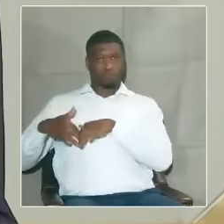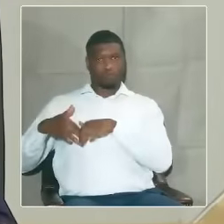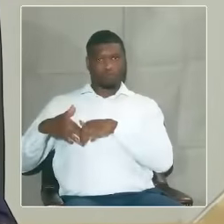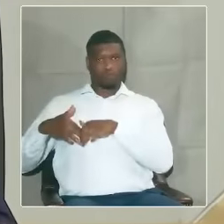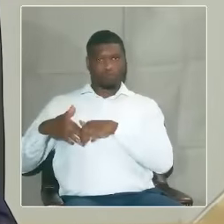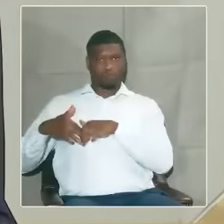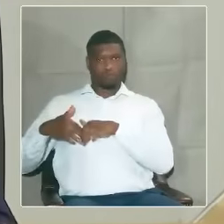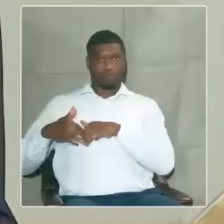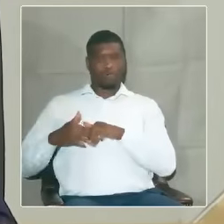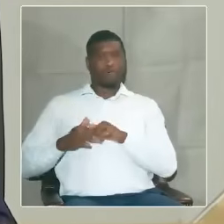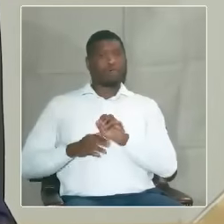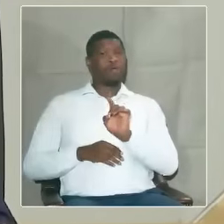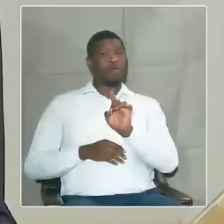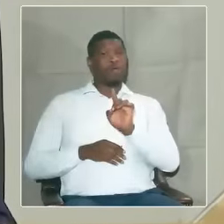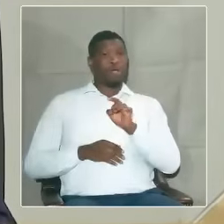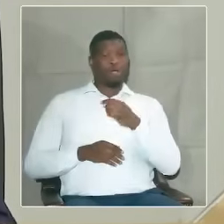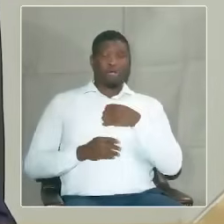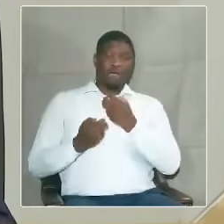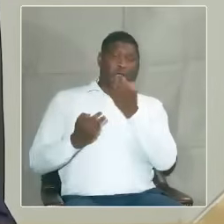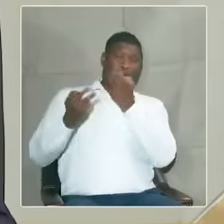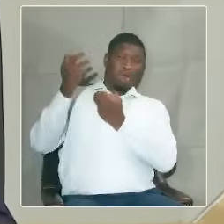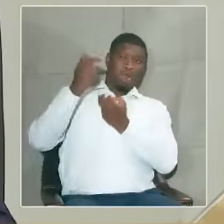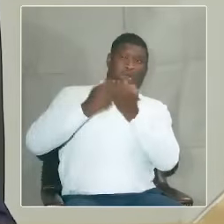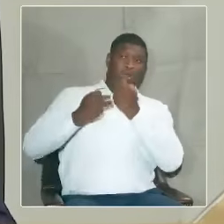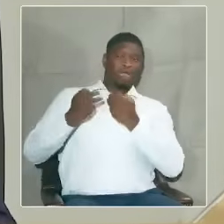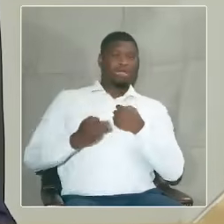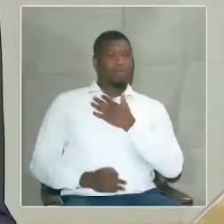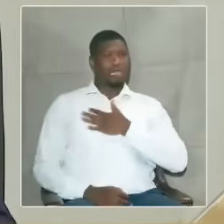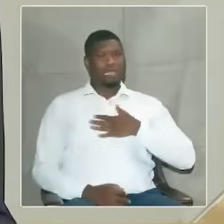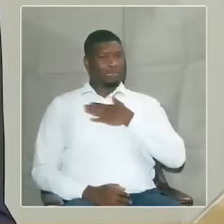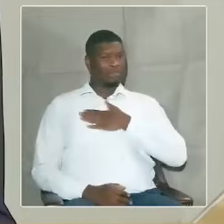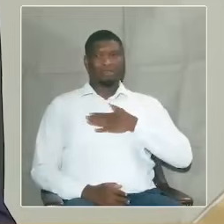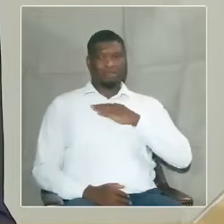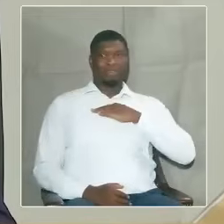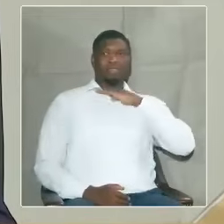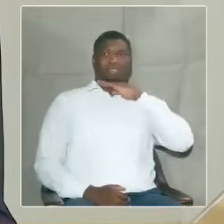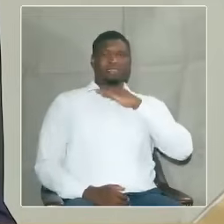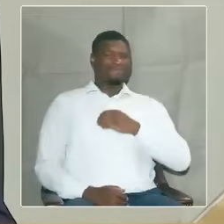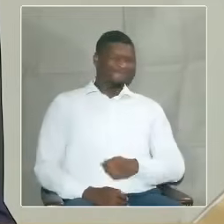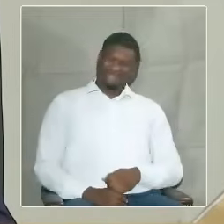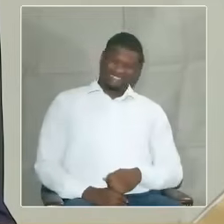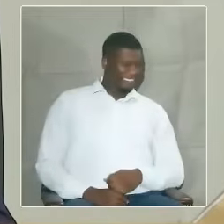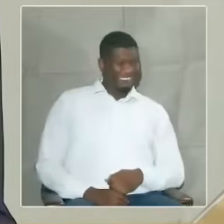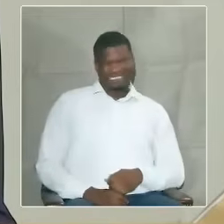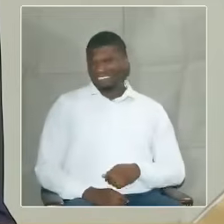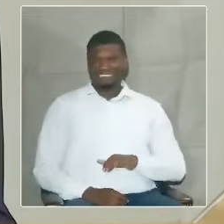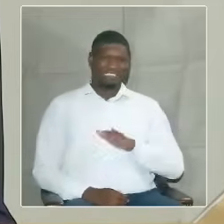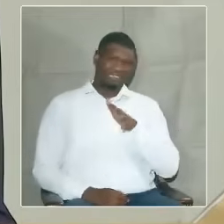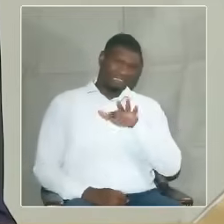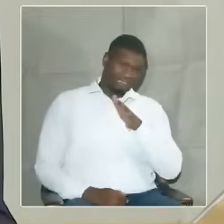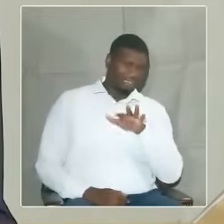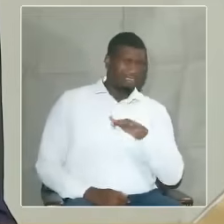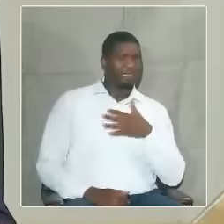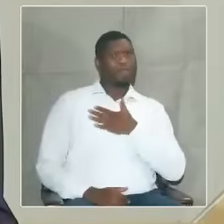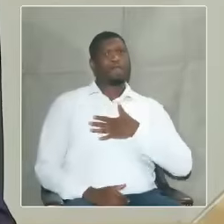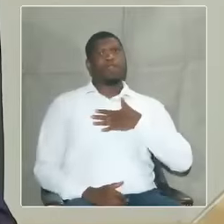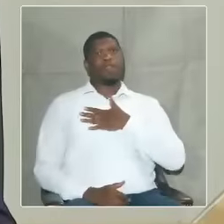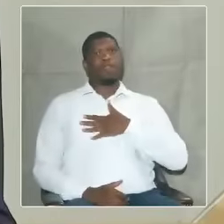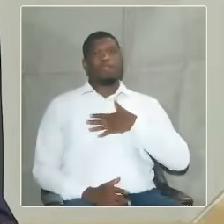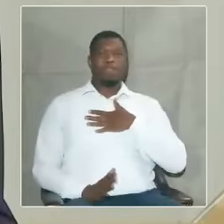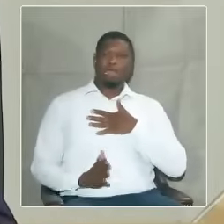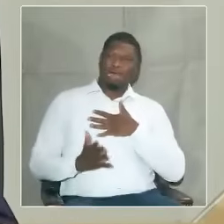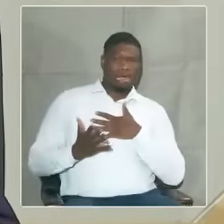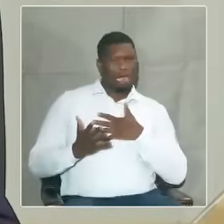I was, however, not satisfied with that proposed plan because it contained, most important, it contained